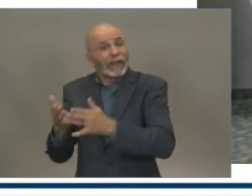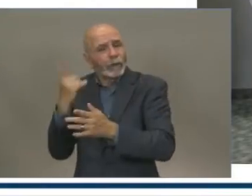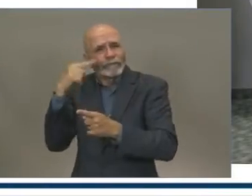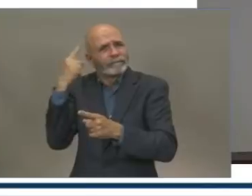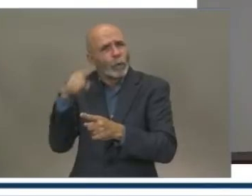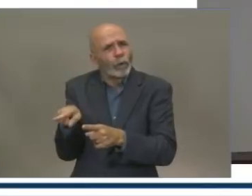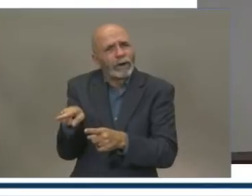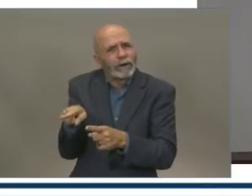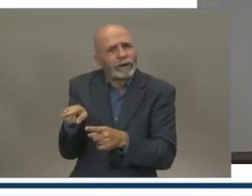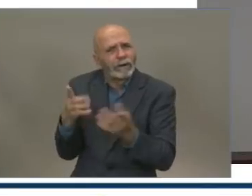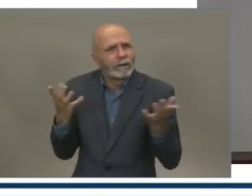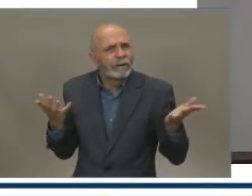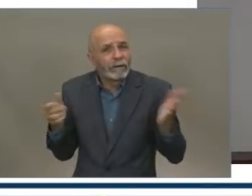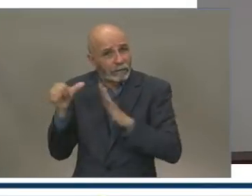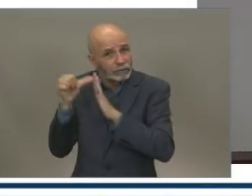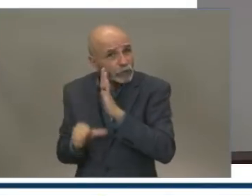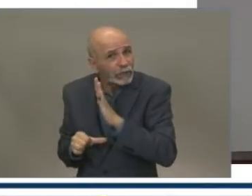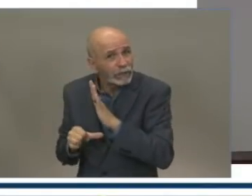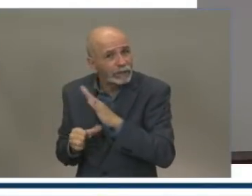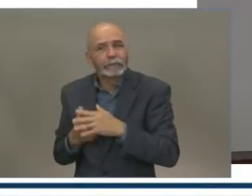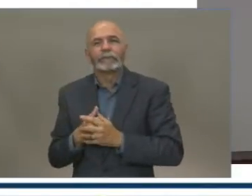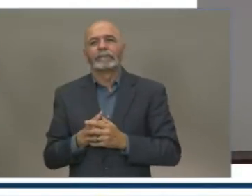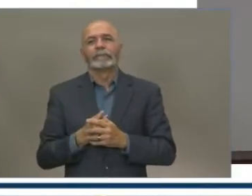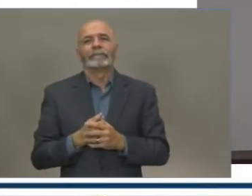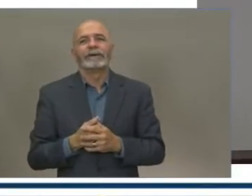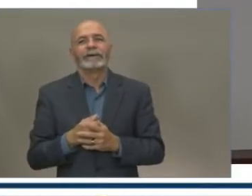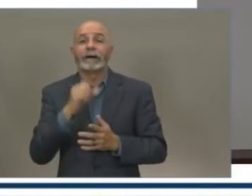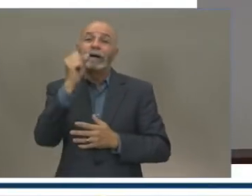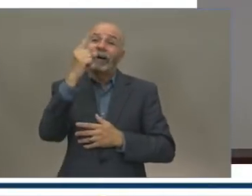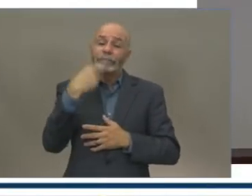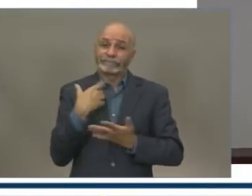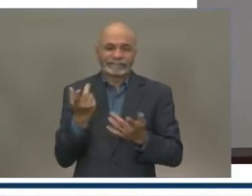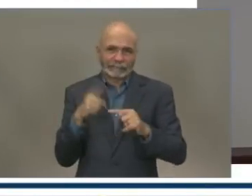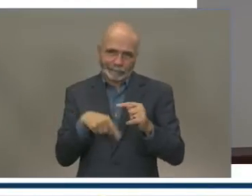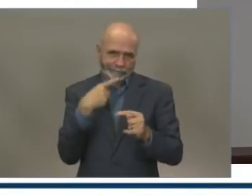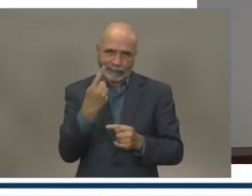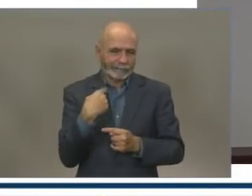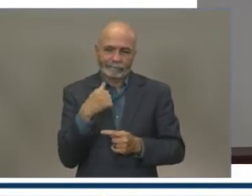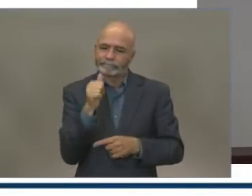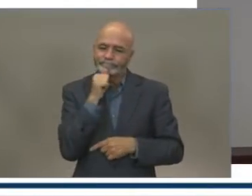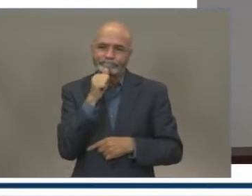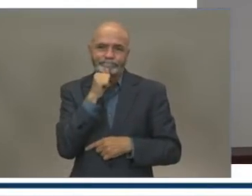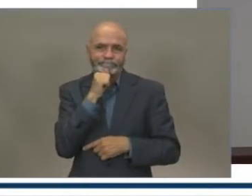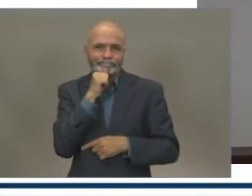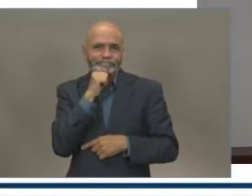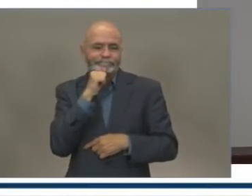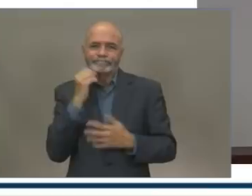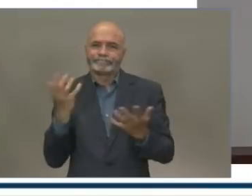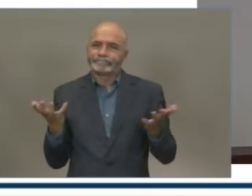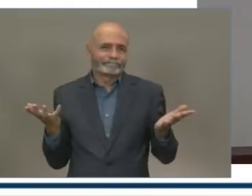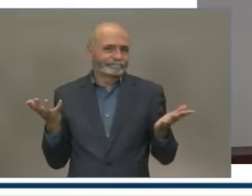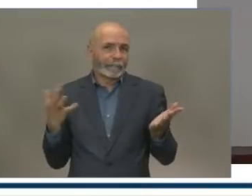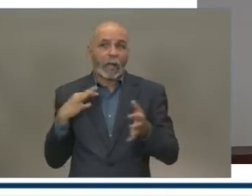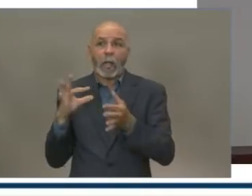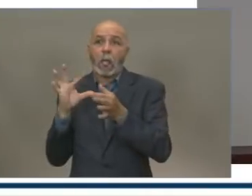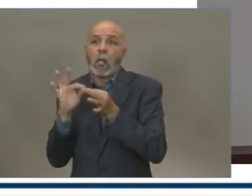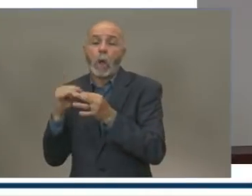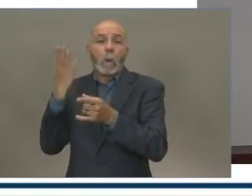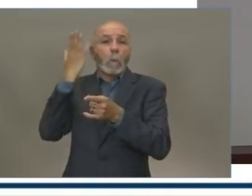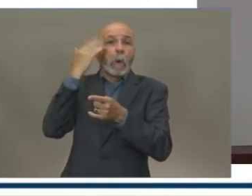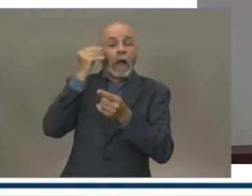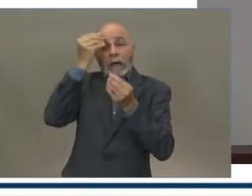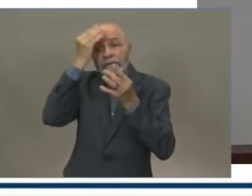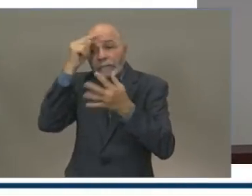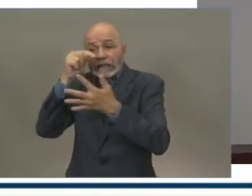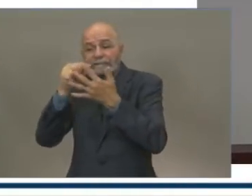So we do have certainly a duty to protect our patients' privacy and confidentiality, so I can't disclose any further information other than they